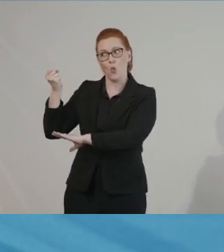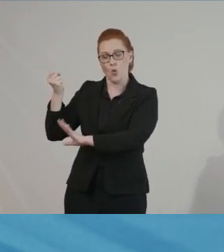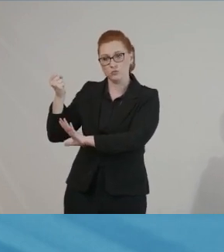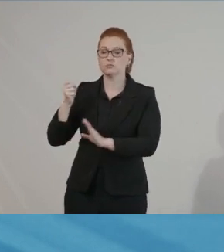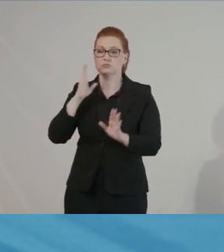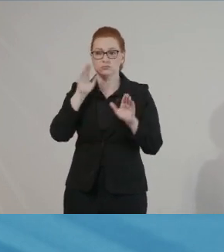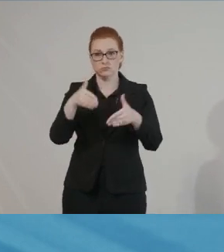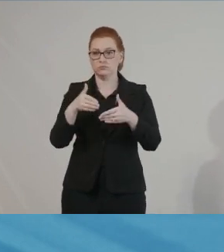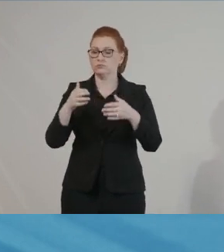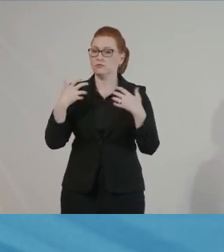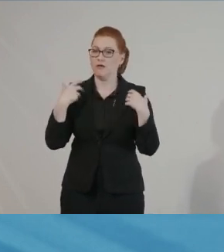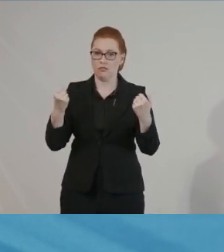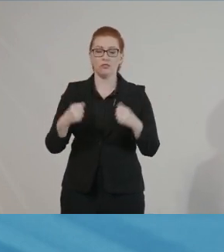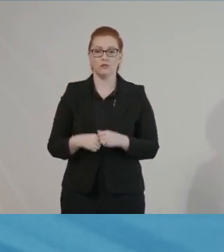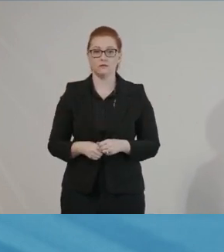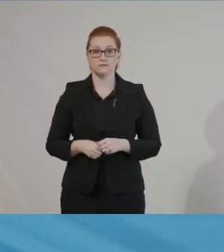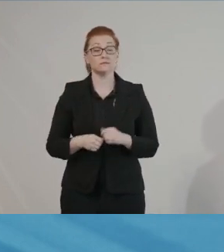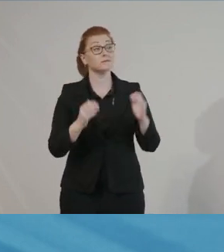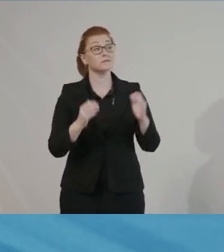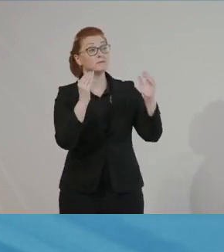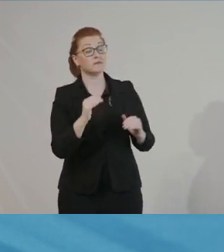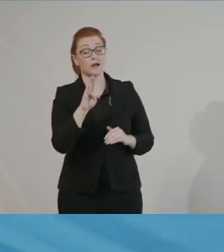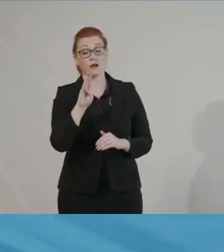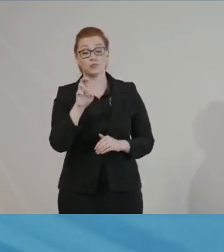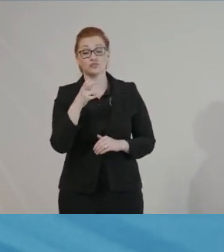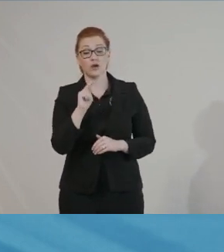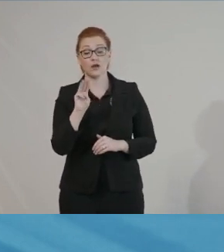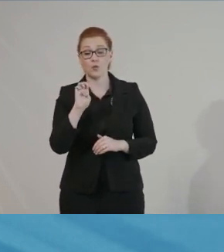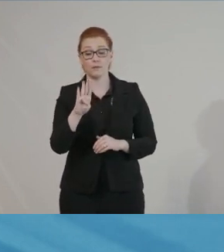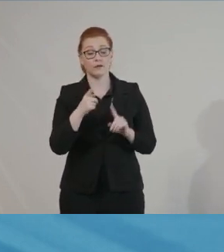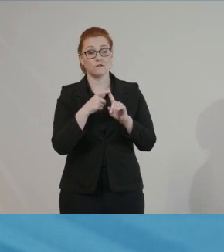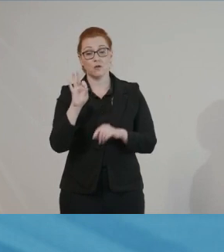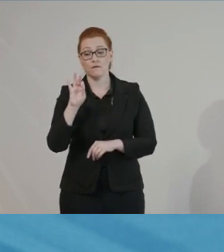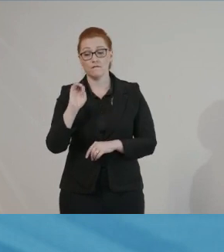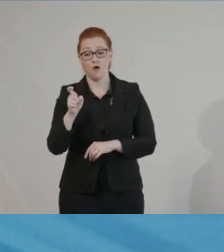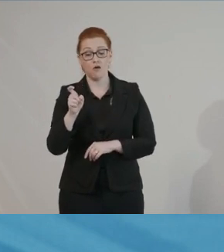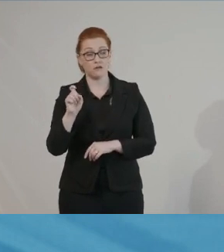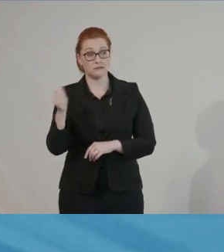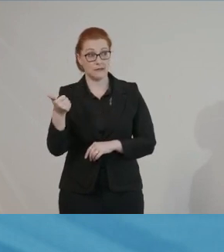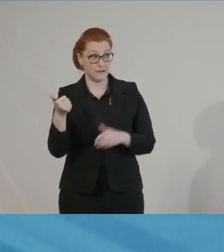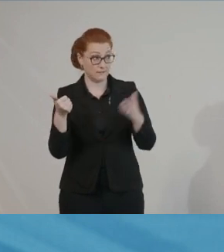board, Brian Webb from Fox 10. Go ahead, Brian.